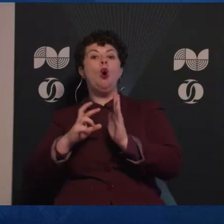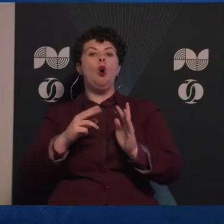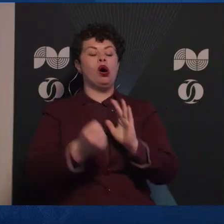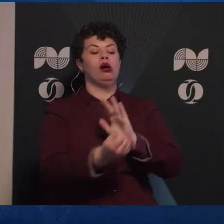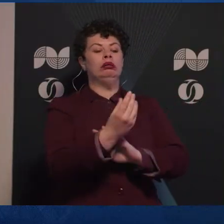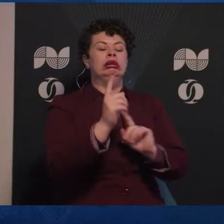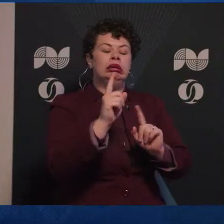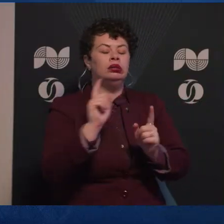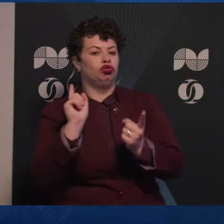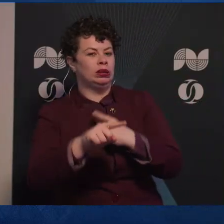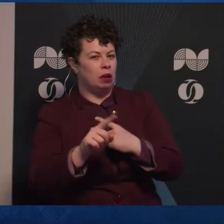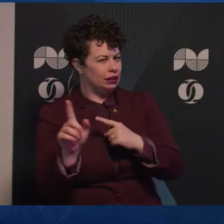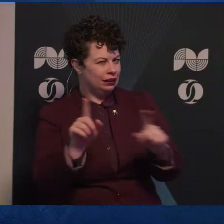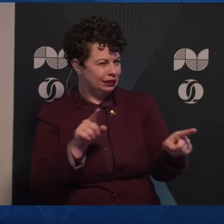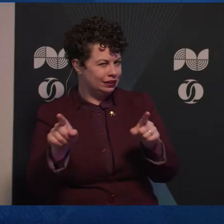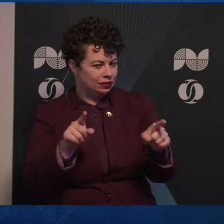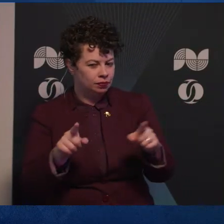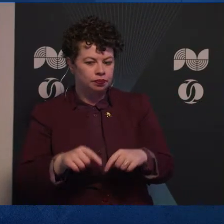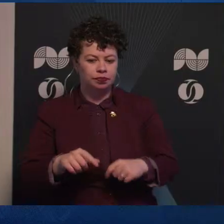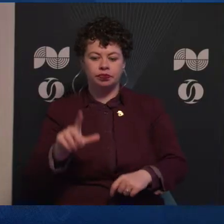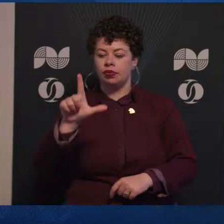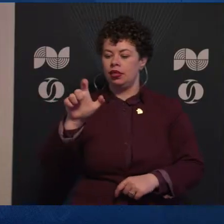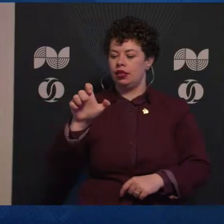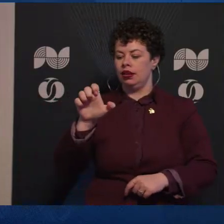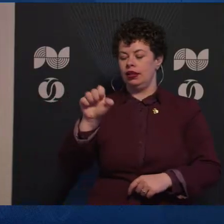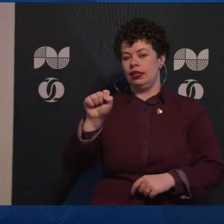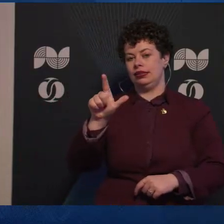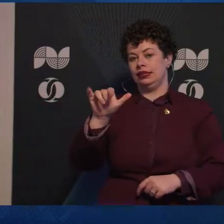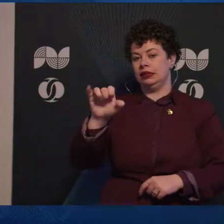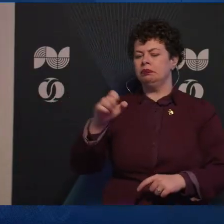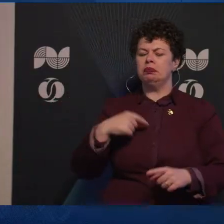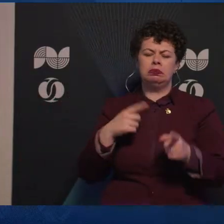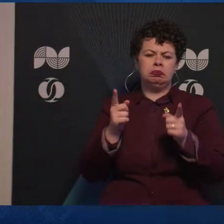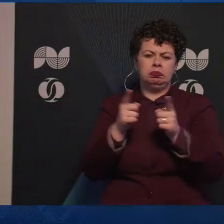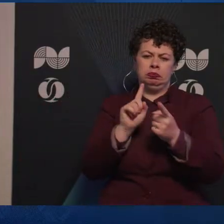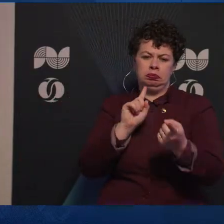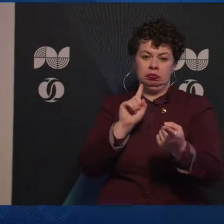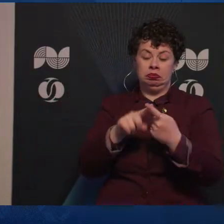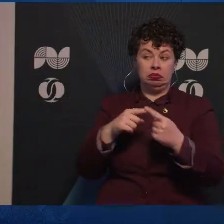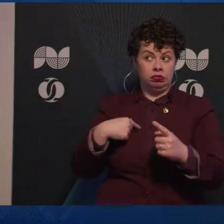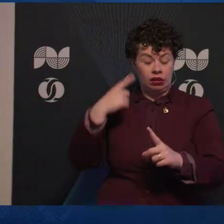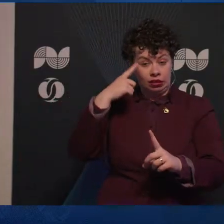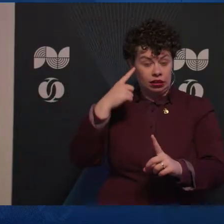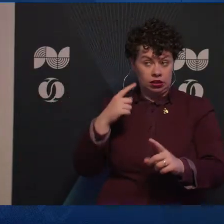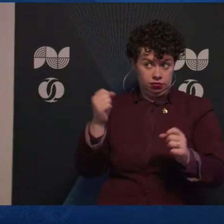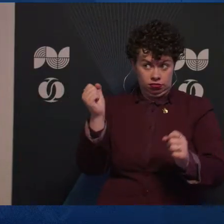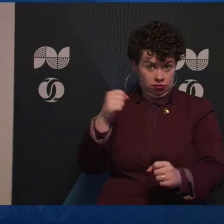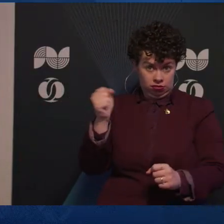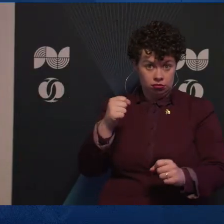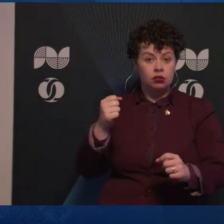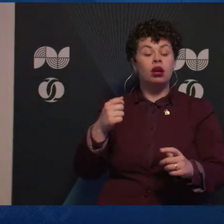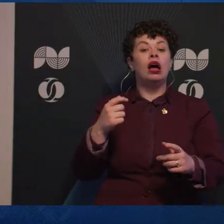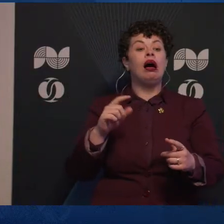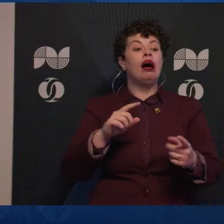maybe, well, Leslie, I would kick off with a very short answer in the affirmative. Absolutely. There is no question that if we